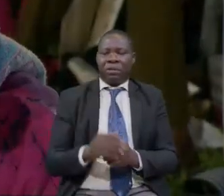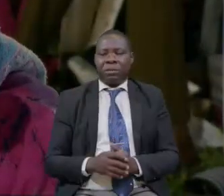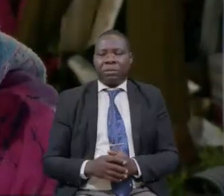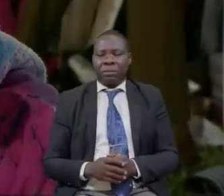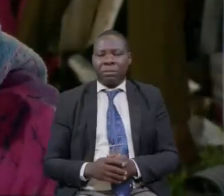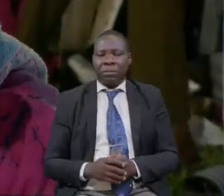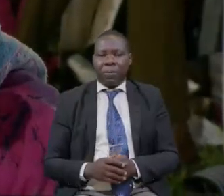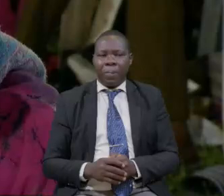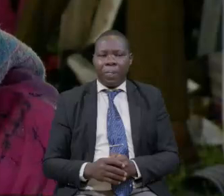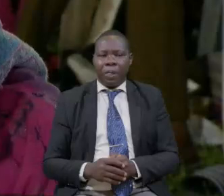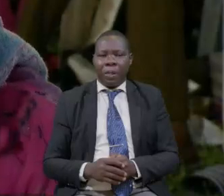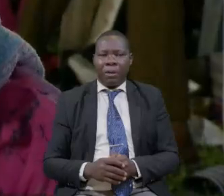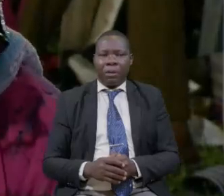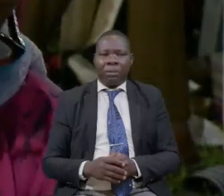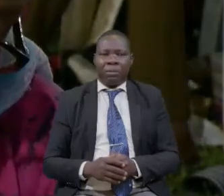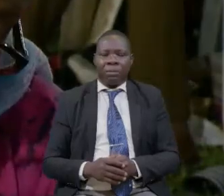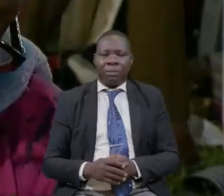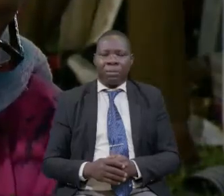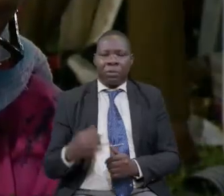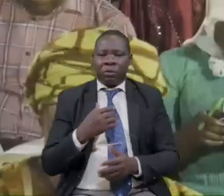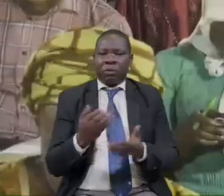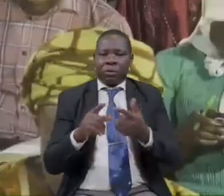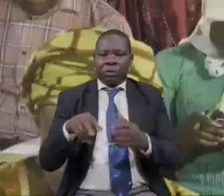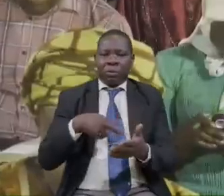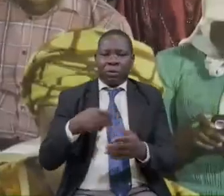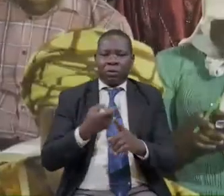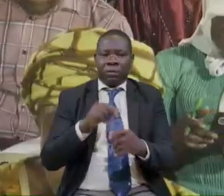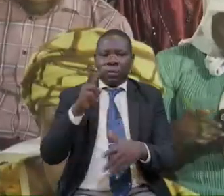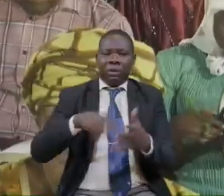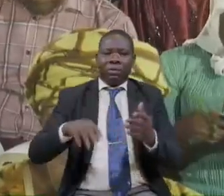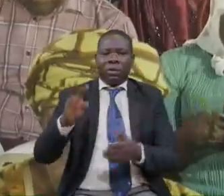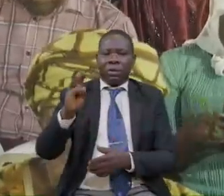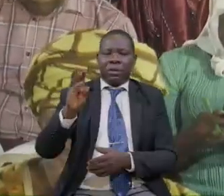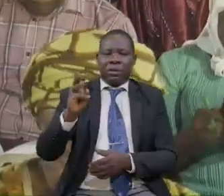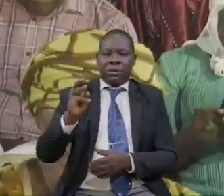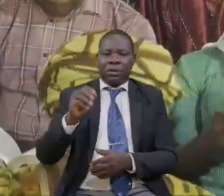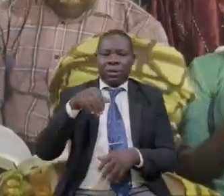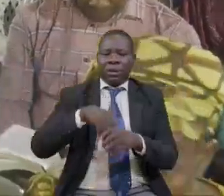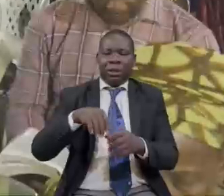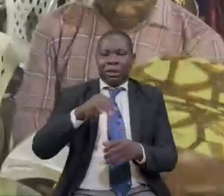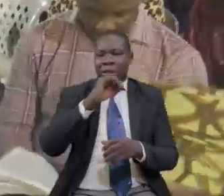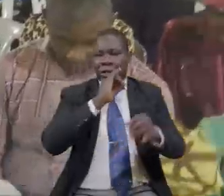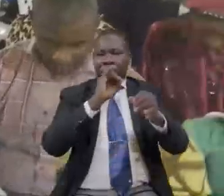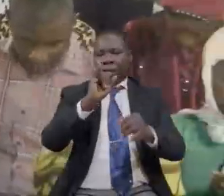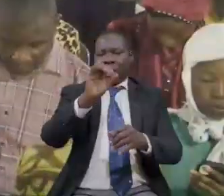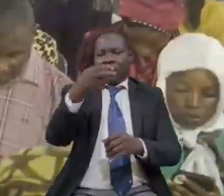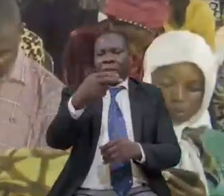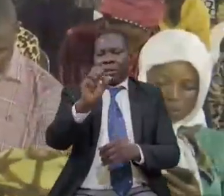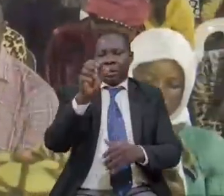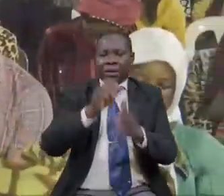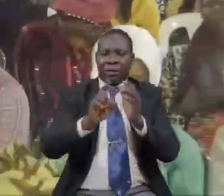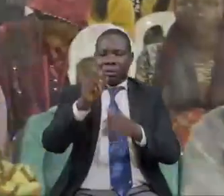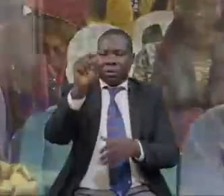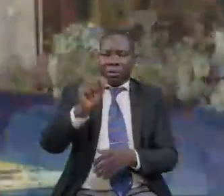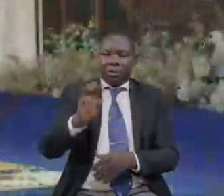1. We're reading from verse 16. In Isaiah chapter 1, verse 16, it says, wash you.